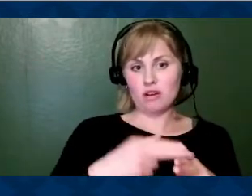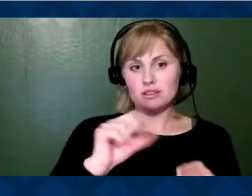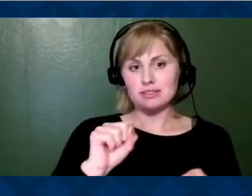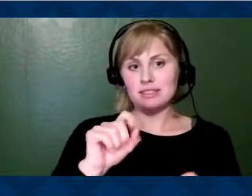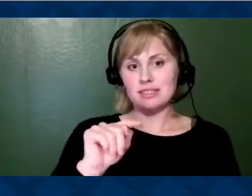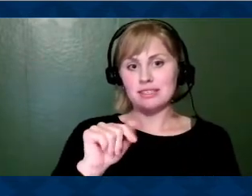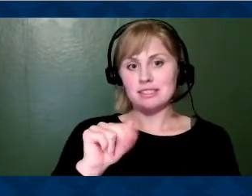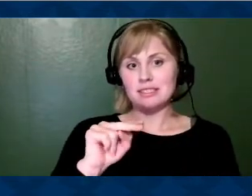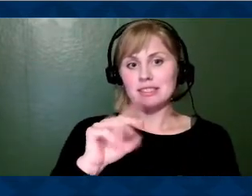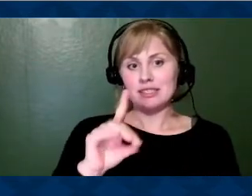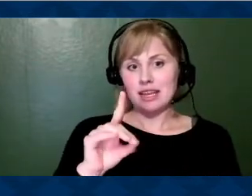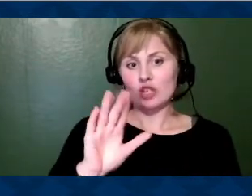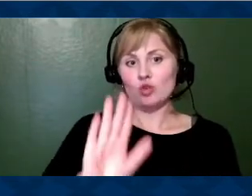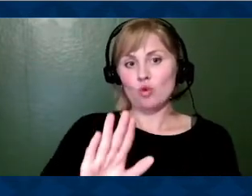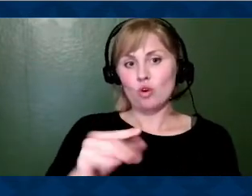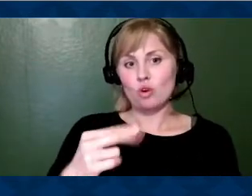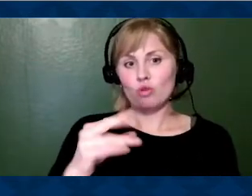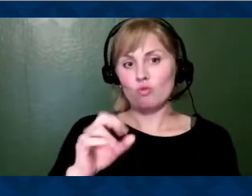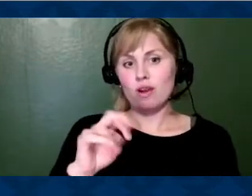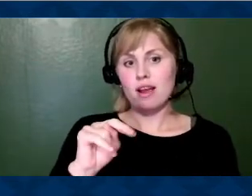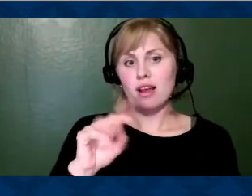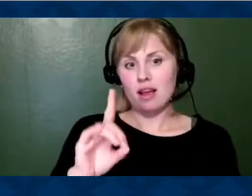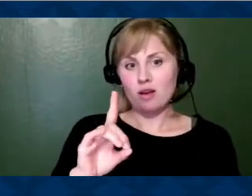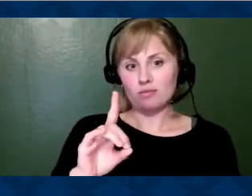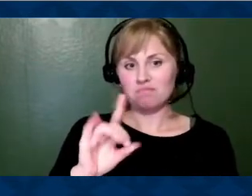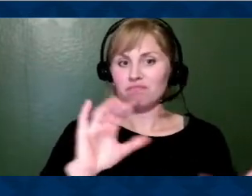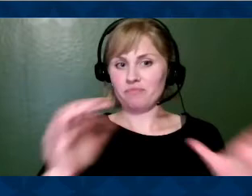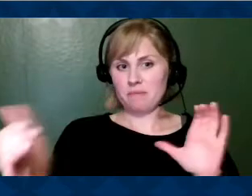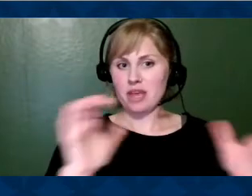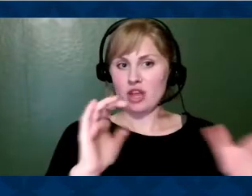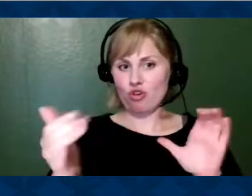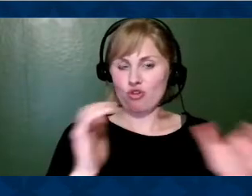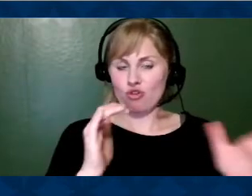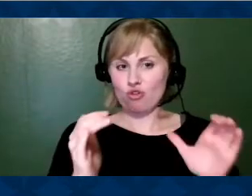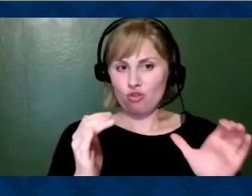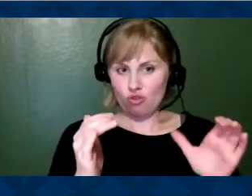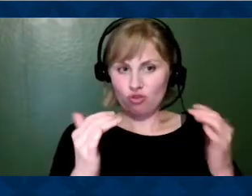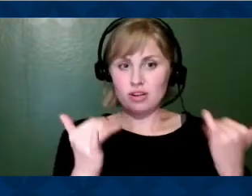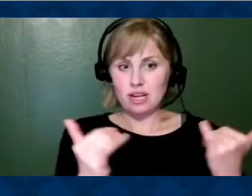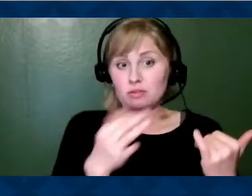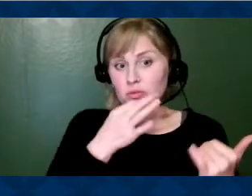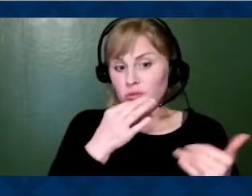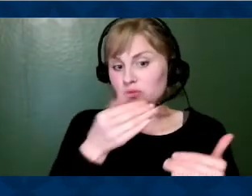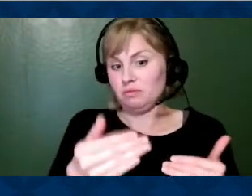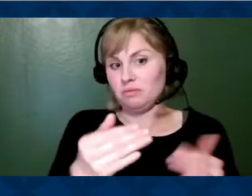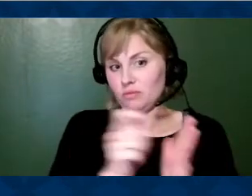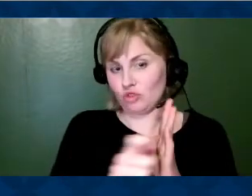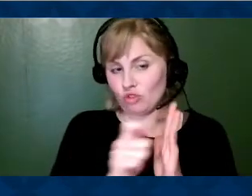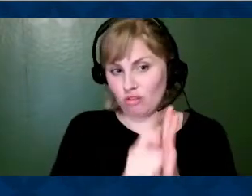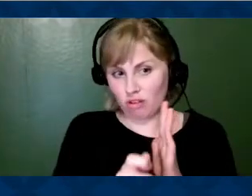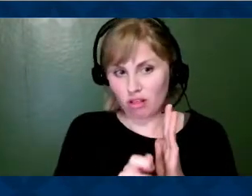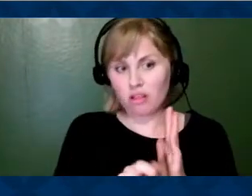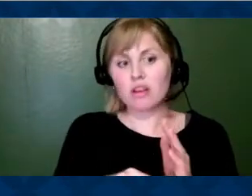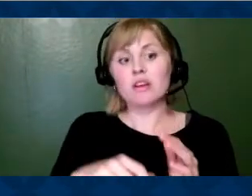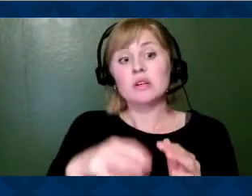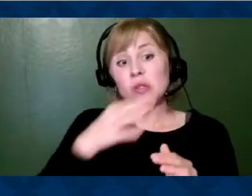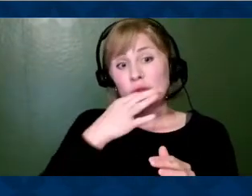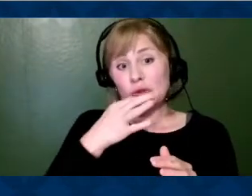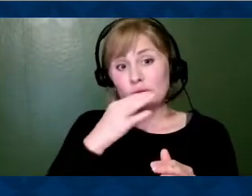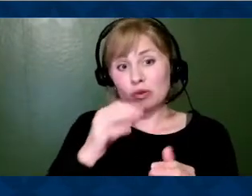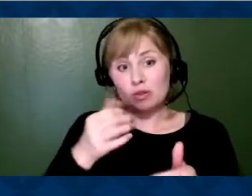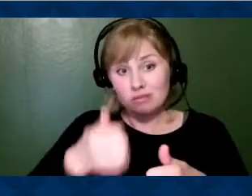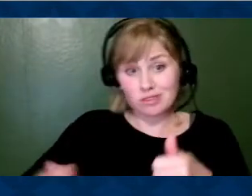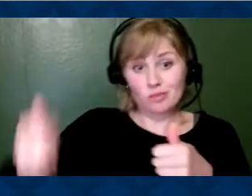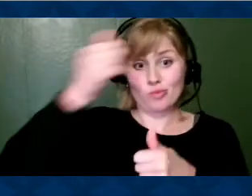Queen's Law Journal, another in the McGill Law Journal. And there's a big Supreme Court case coming up called R.V. Kill. And